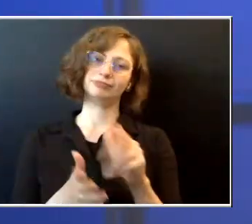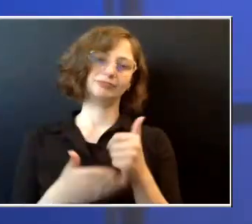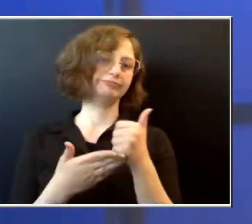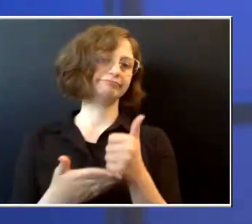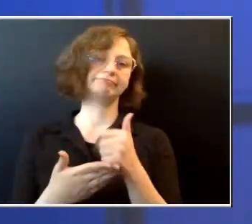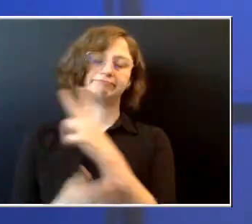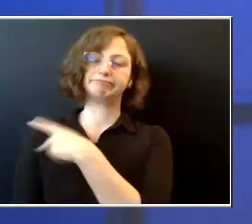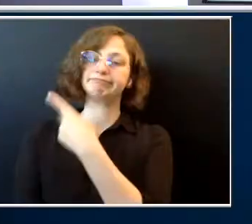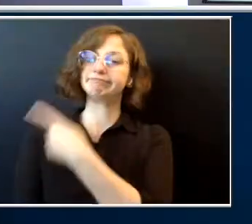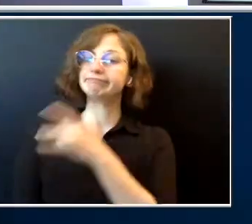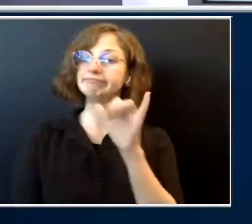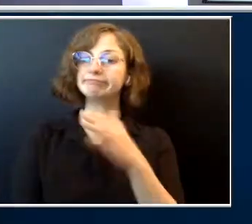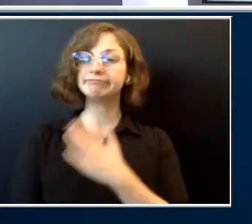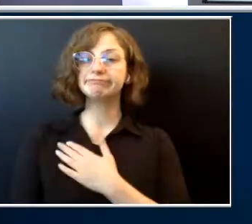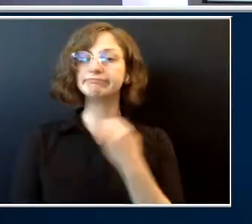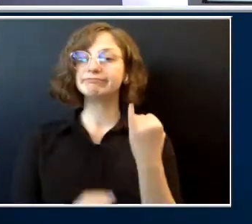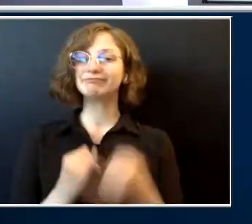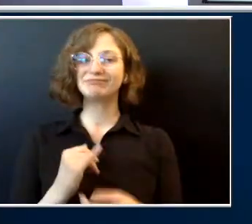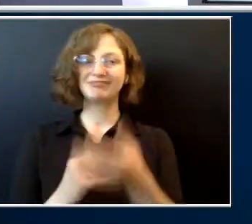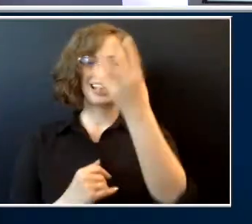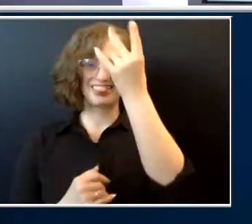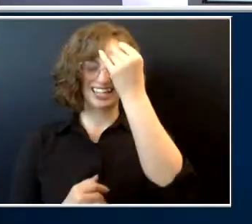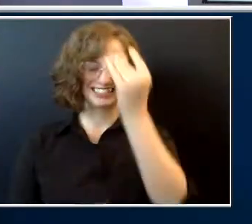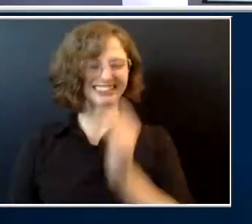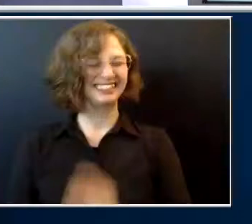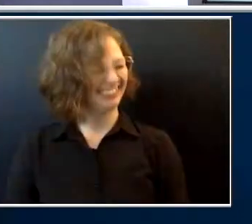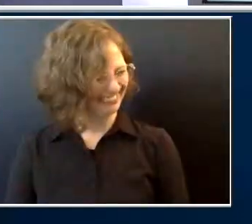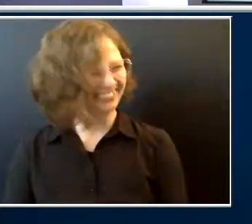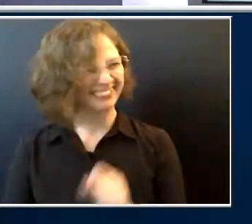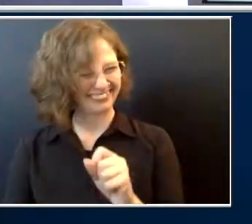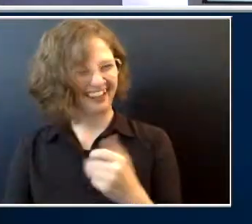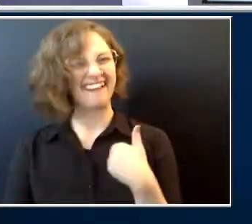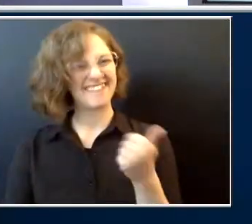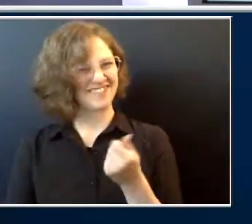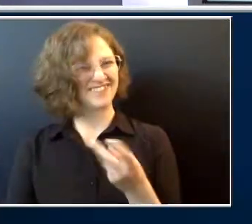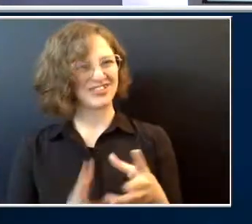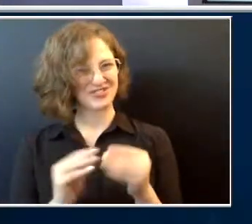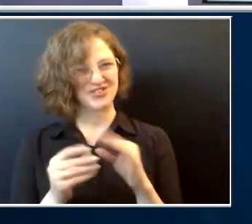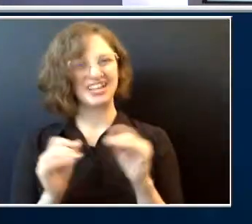And indeed it is. I've got a couple stories I can tell about that. Dr. Peter Smith.